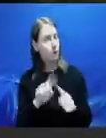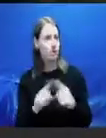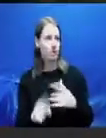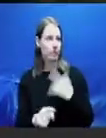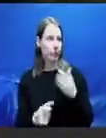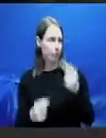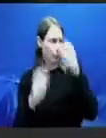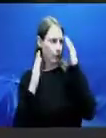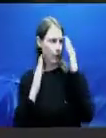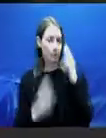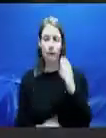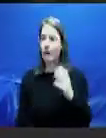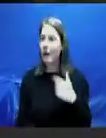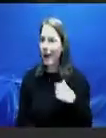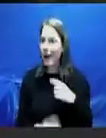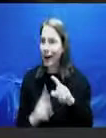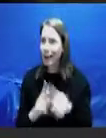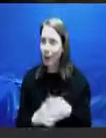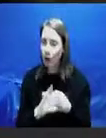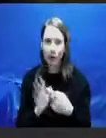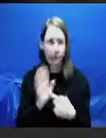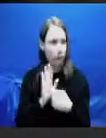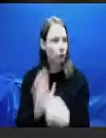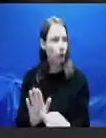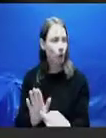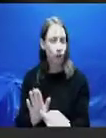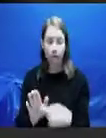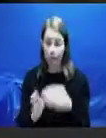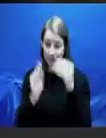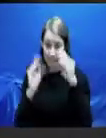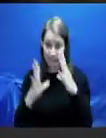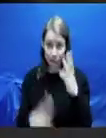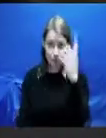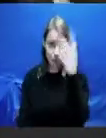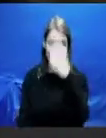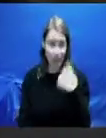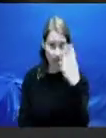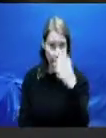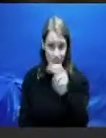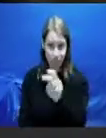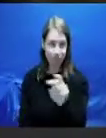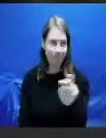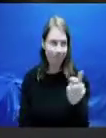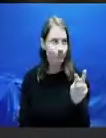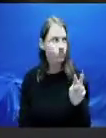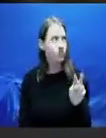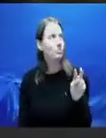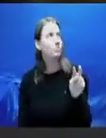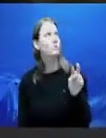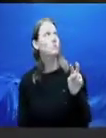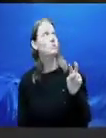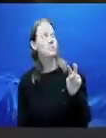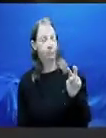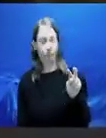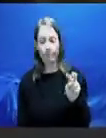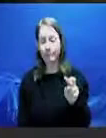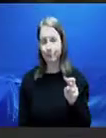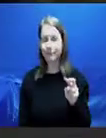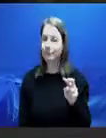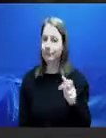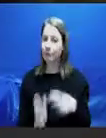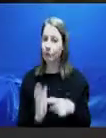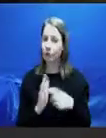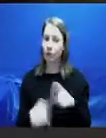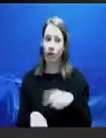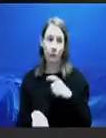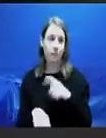teachers' faces when you're showing them the standards, you're showing them the work samples that go with the standards, and it took a little while for them to really digest, wow,